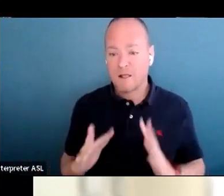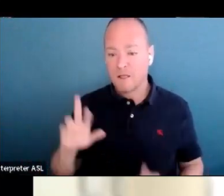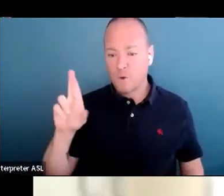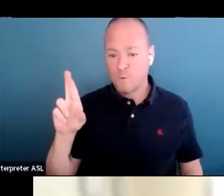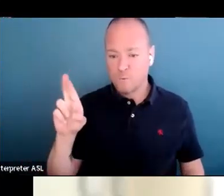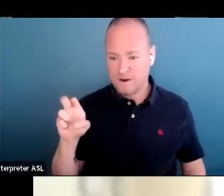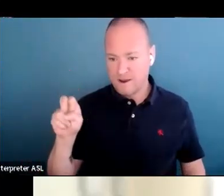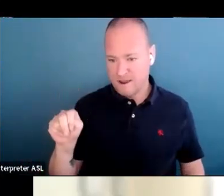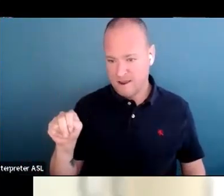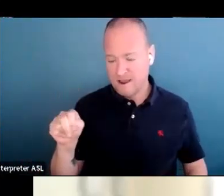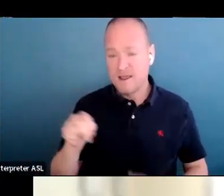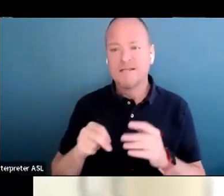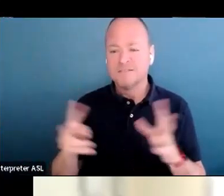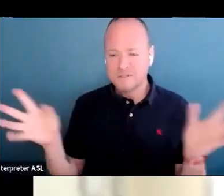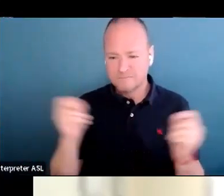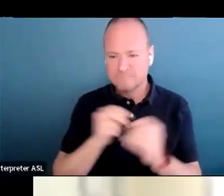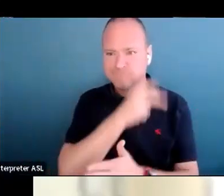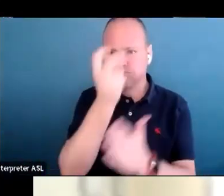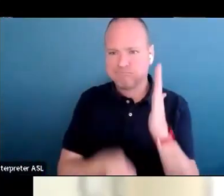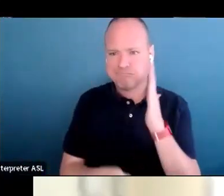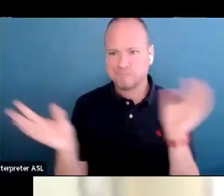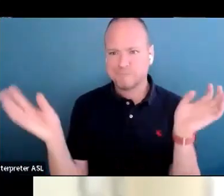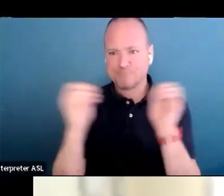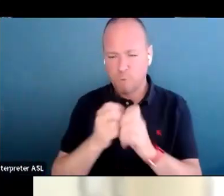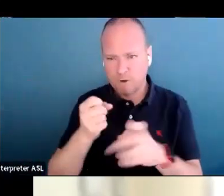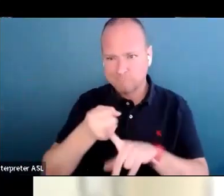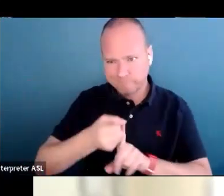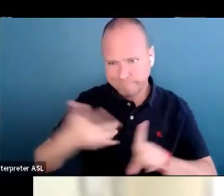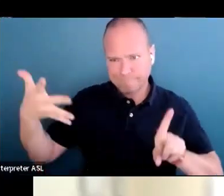dive a bit deeper into what we found.